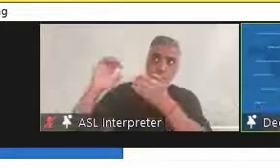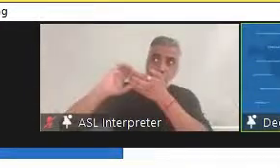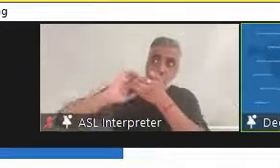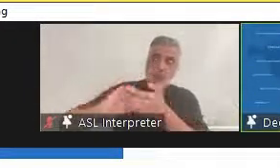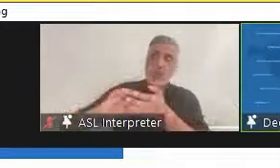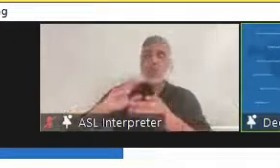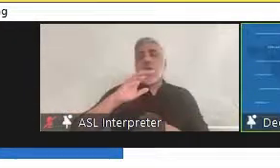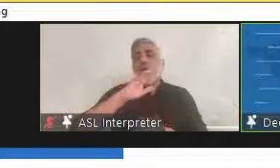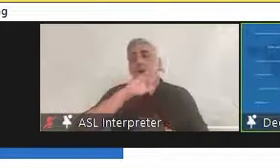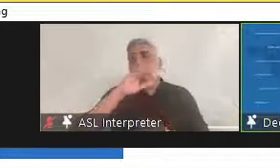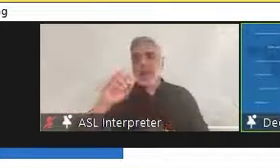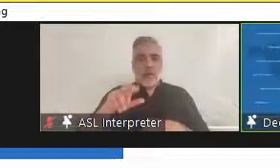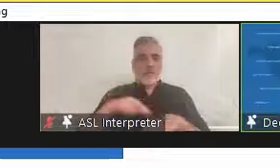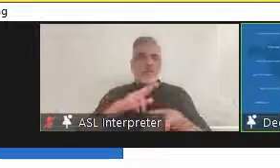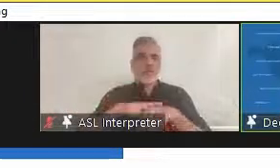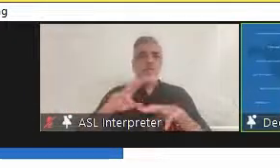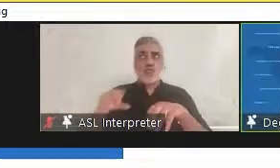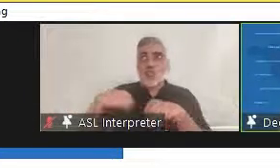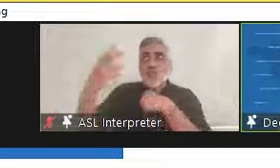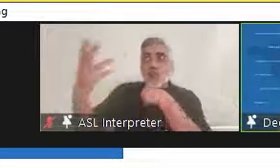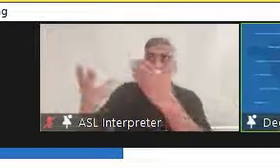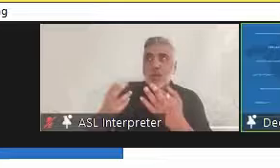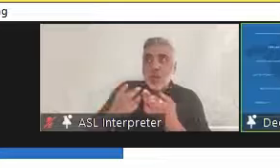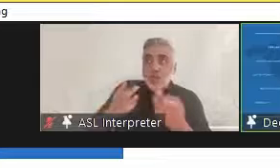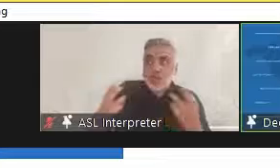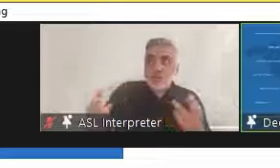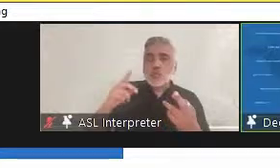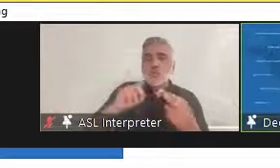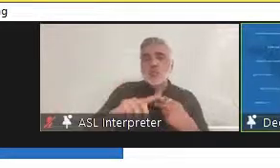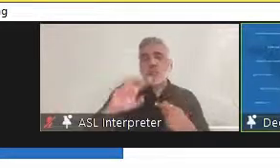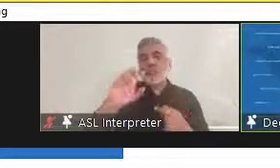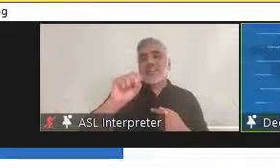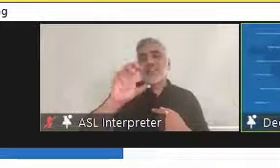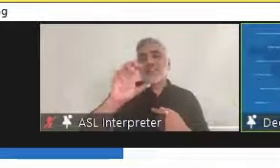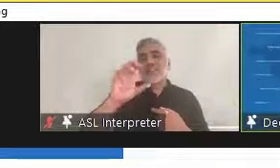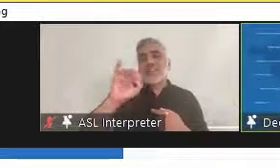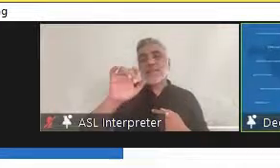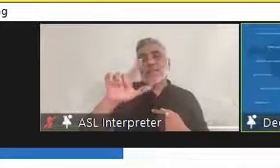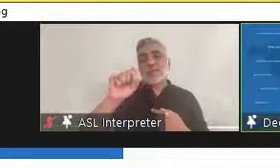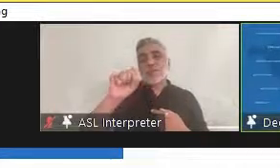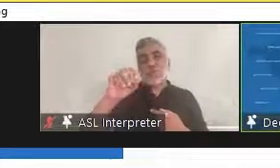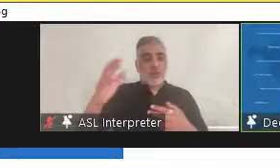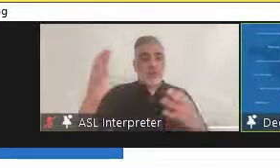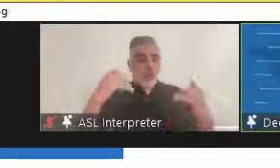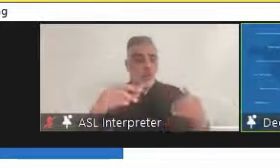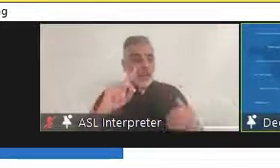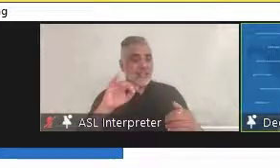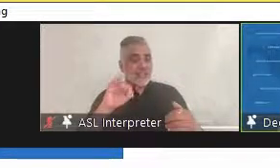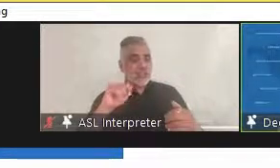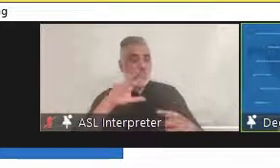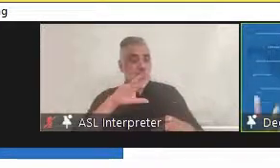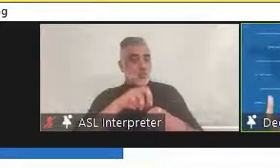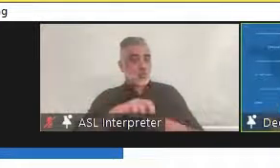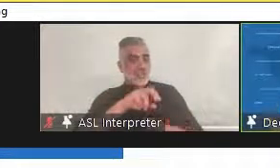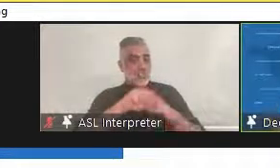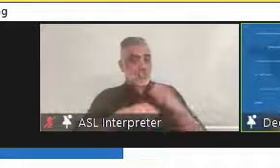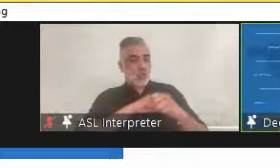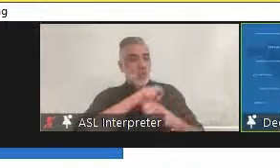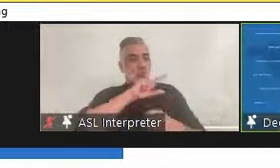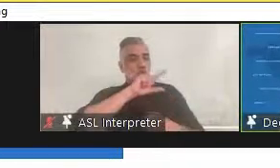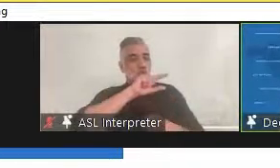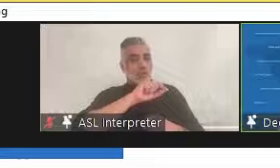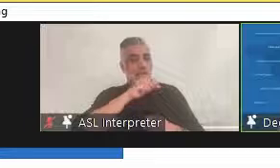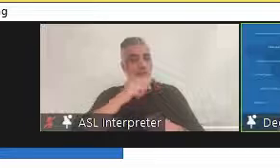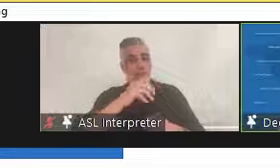and of course, provide them as resources to civil society. On digital inclusion in 2016, so it's been a